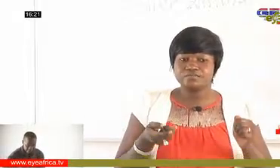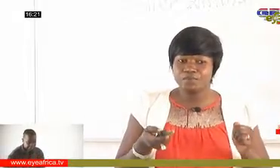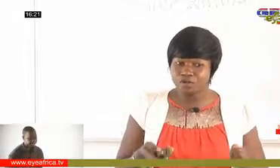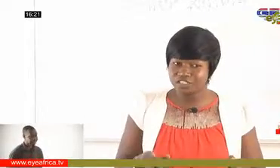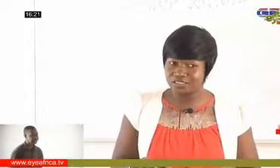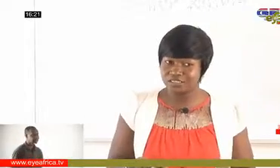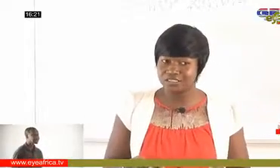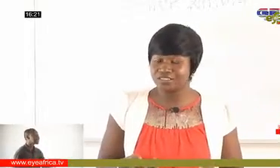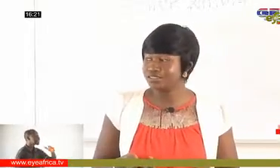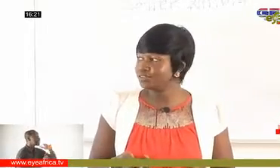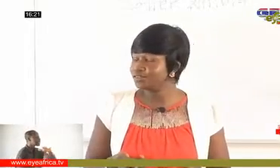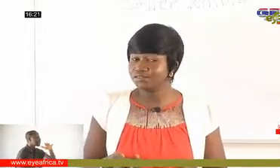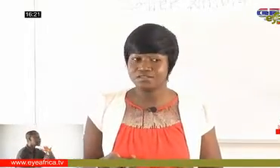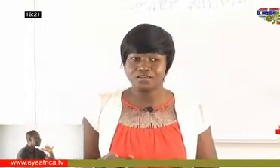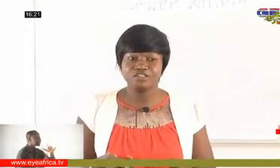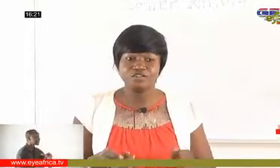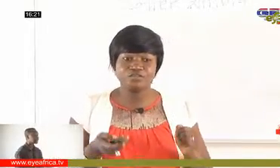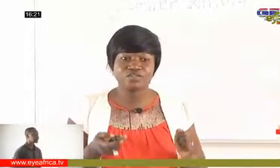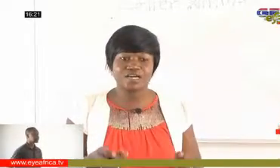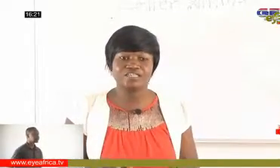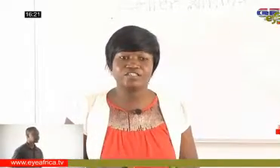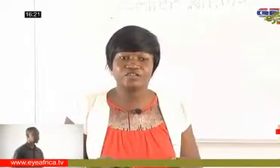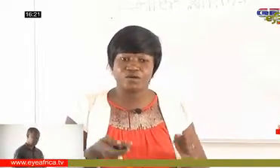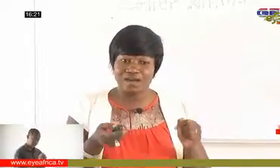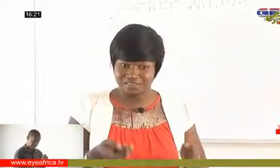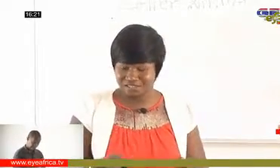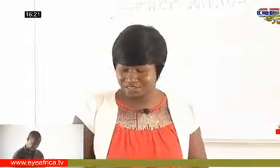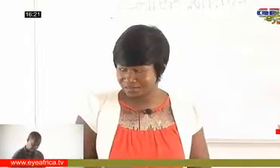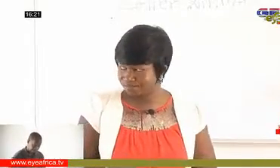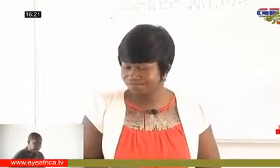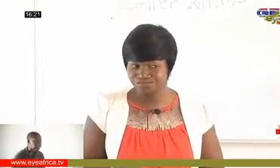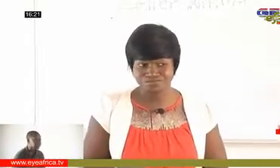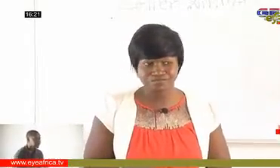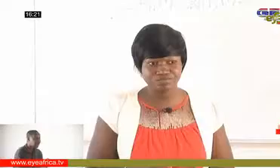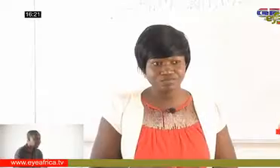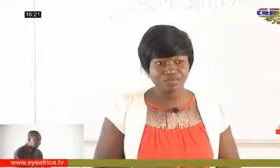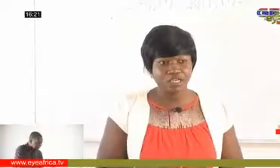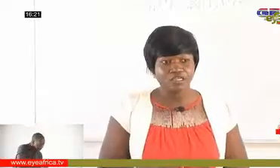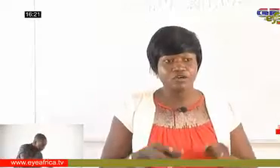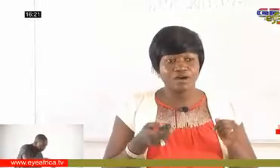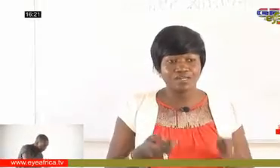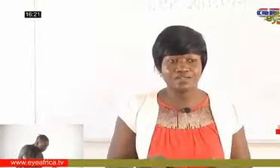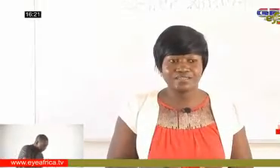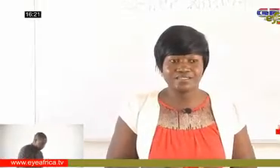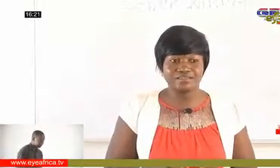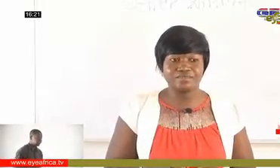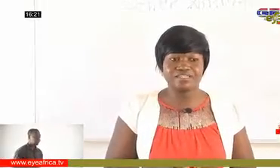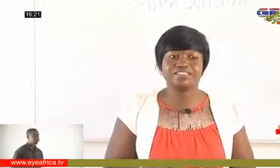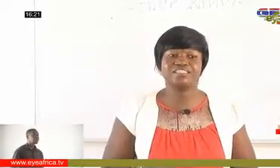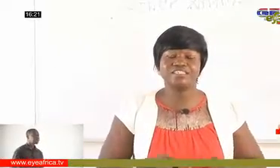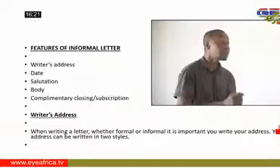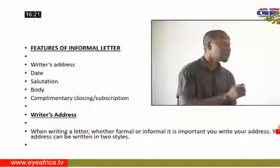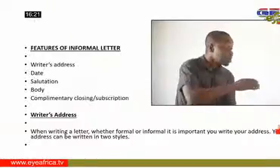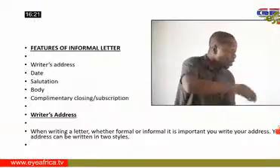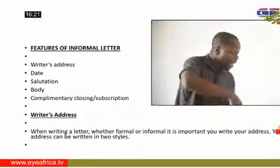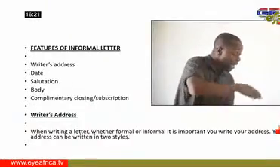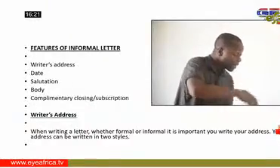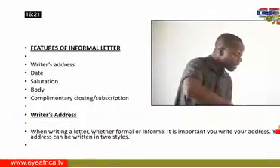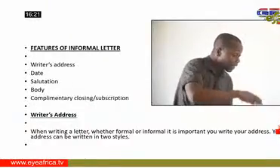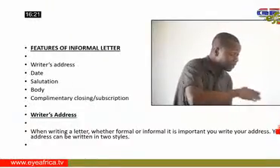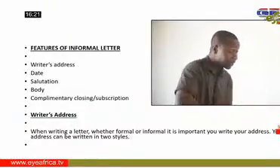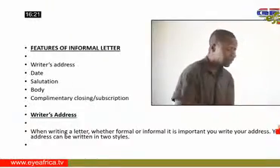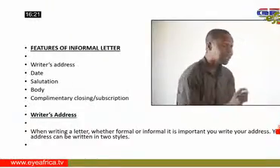it is important you write your address. Your address can be written in